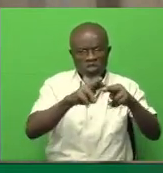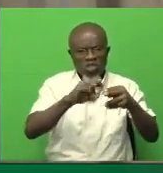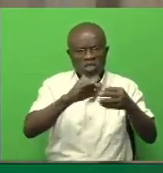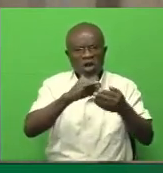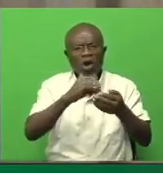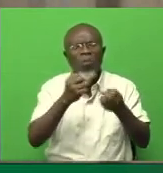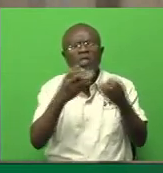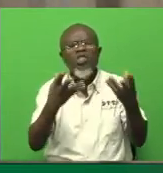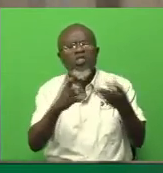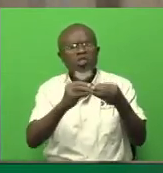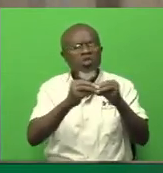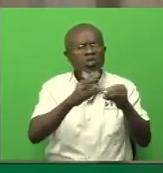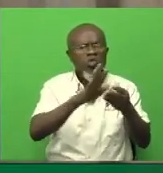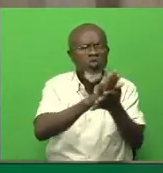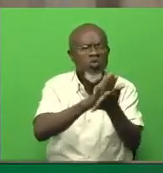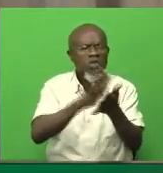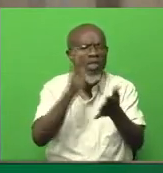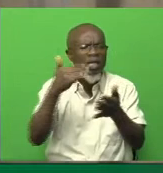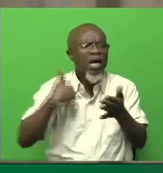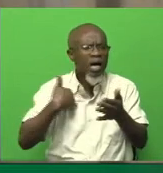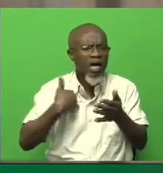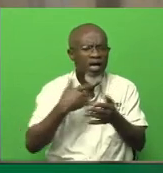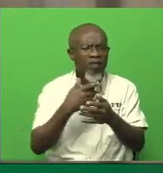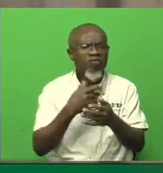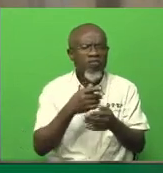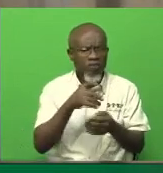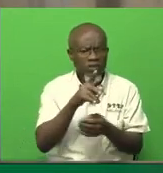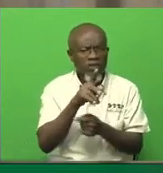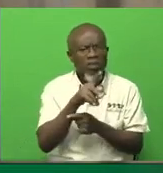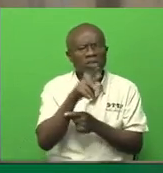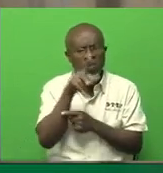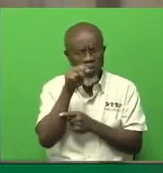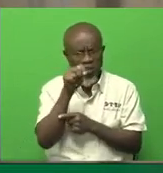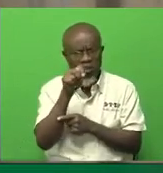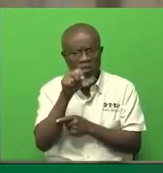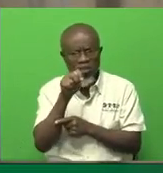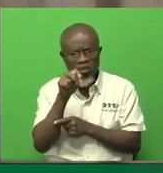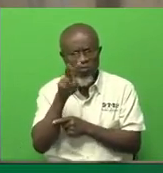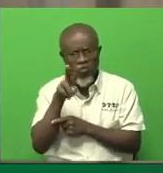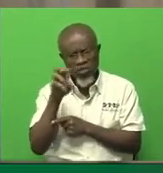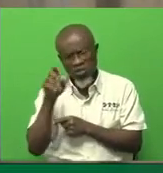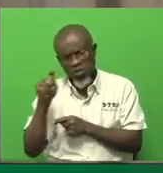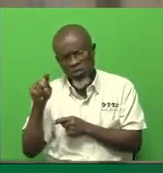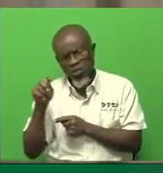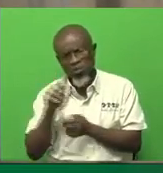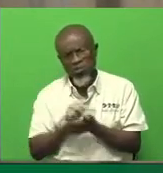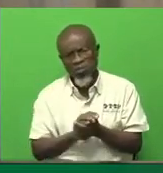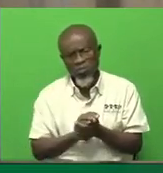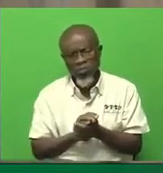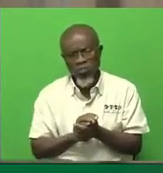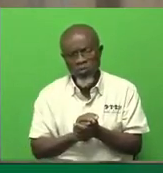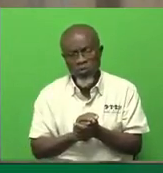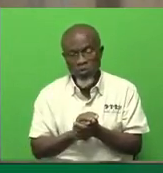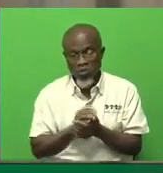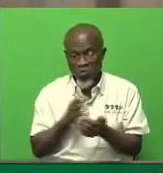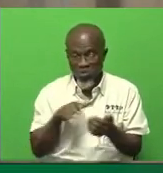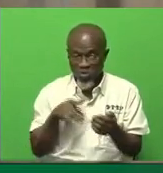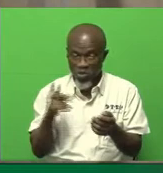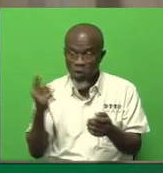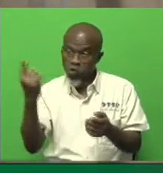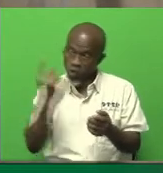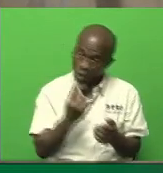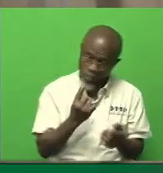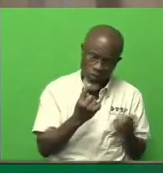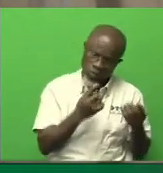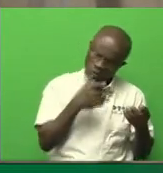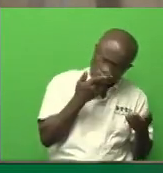standards so that each student may graduate with at least one occupational skill a method your clothes are done now